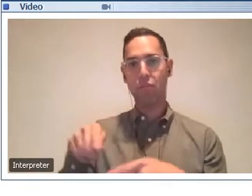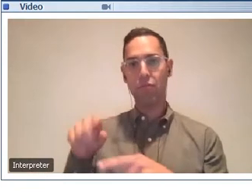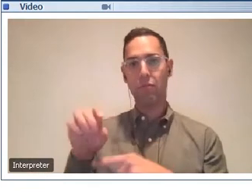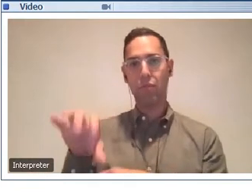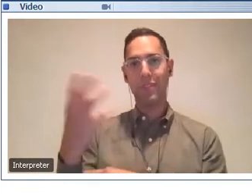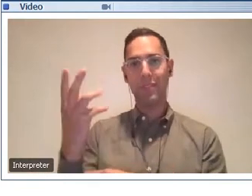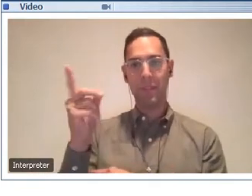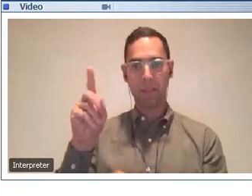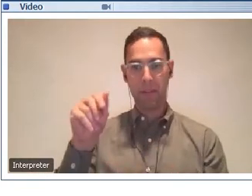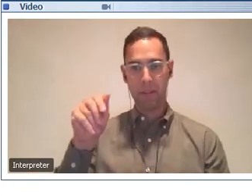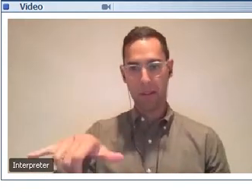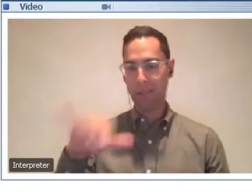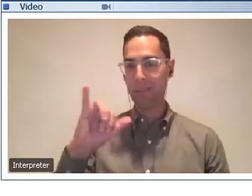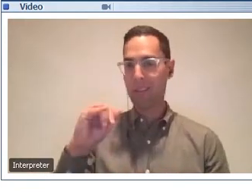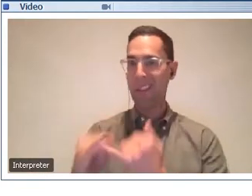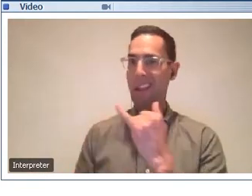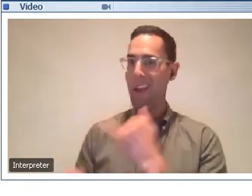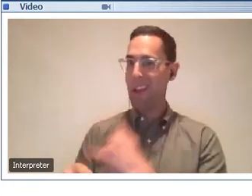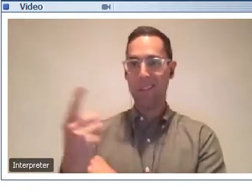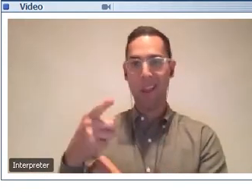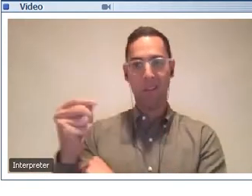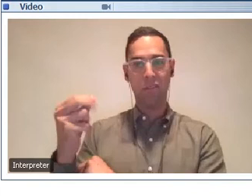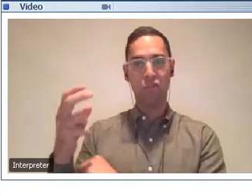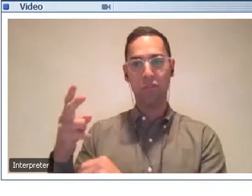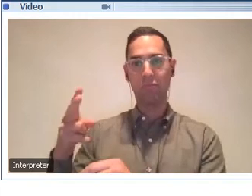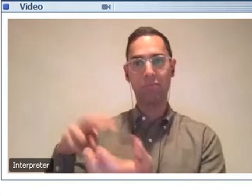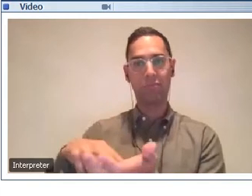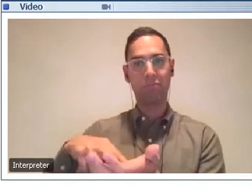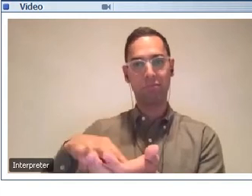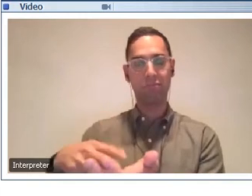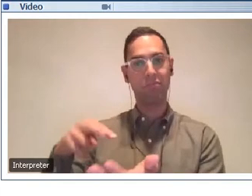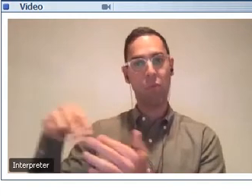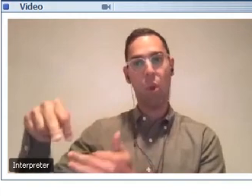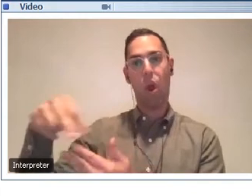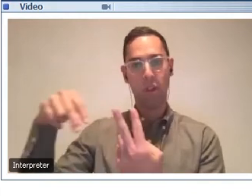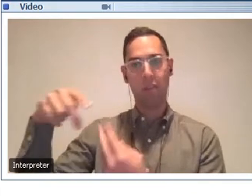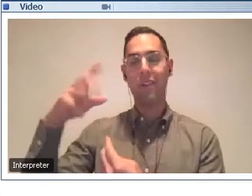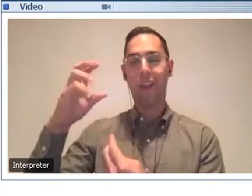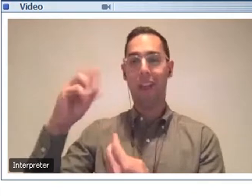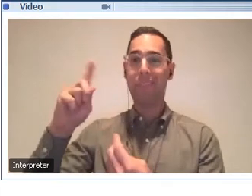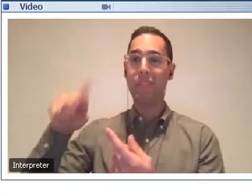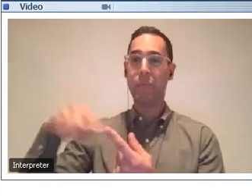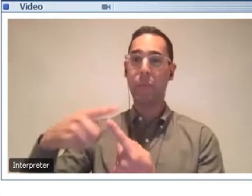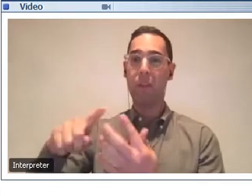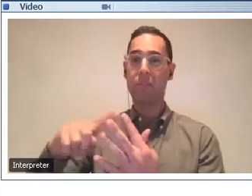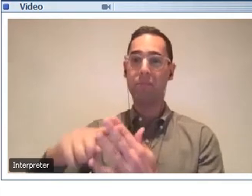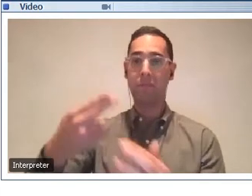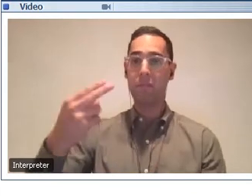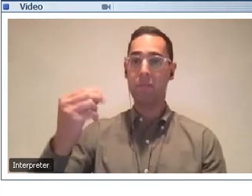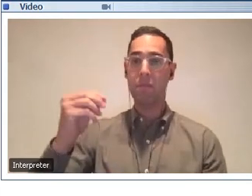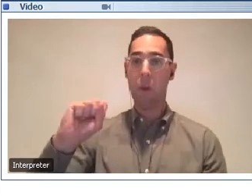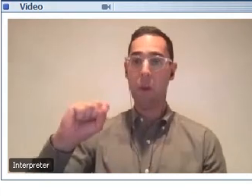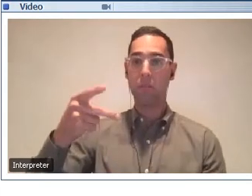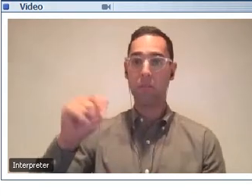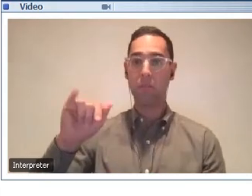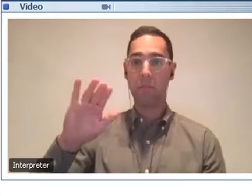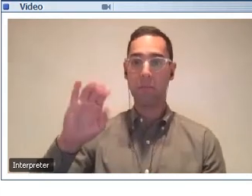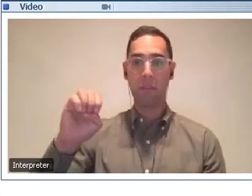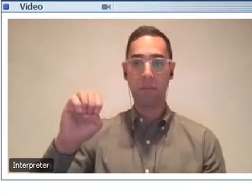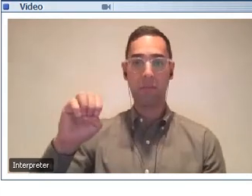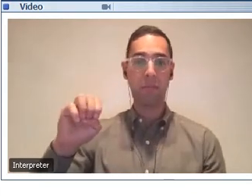was the beginning of our experience with hospice in our home for end-of-life care. Next